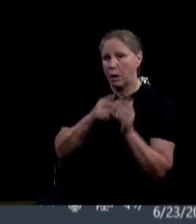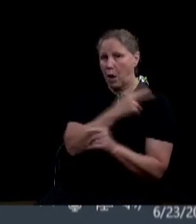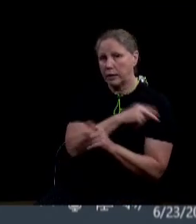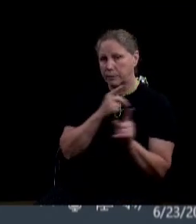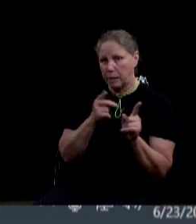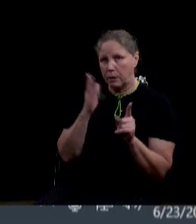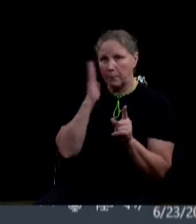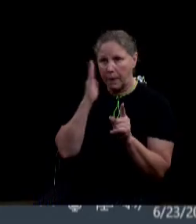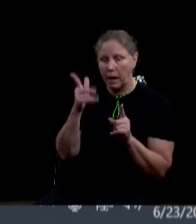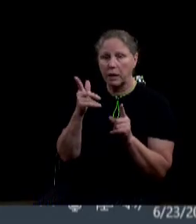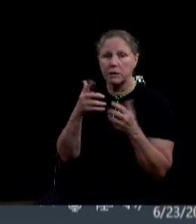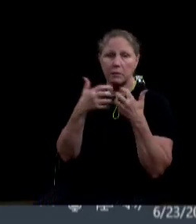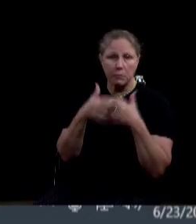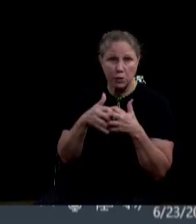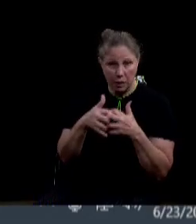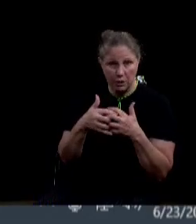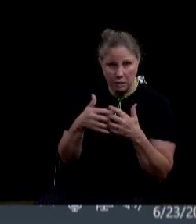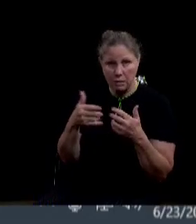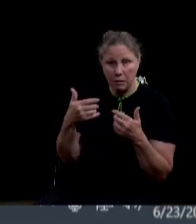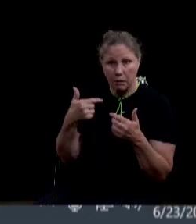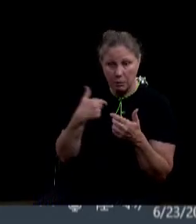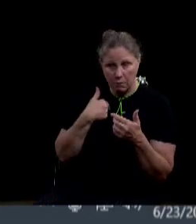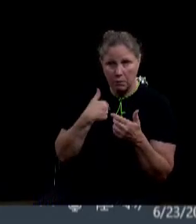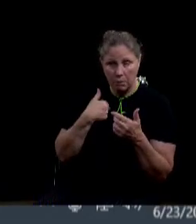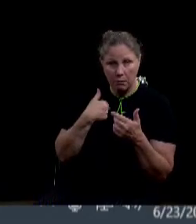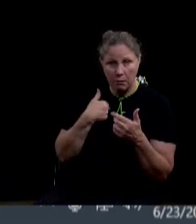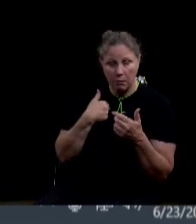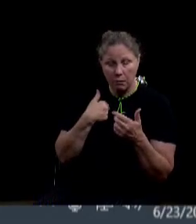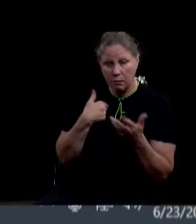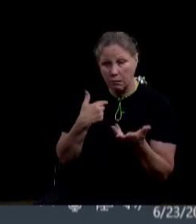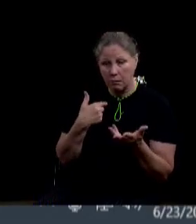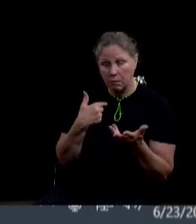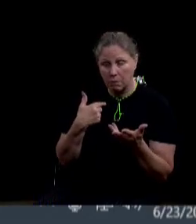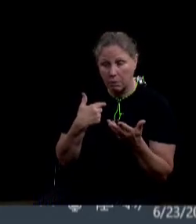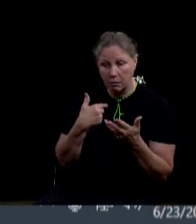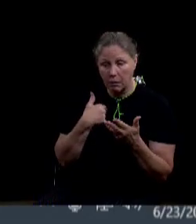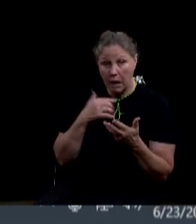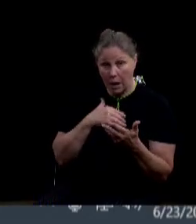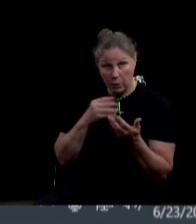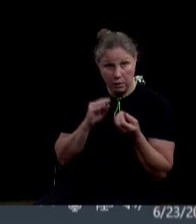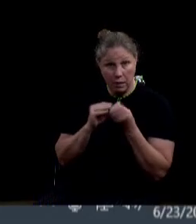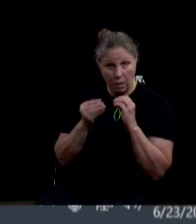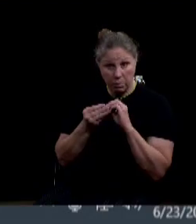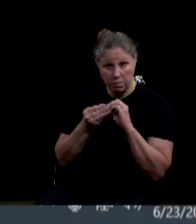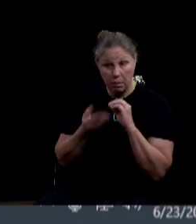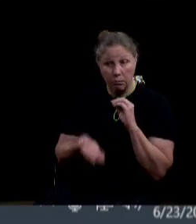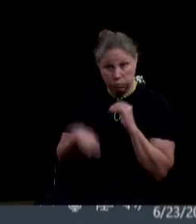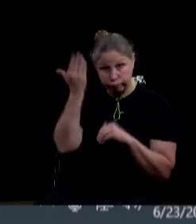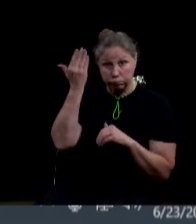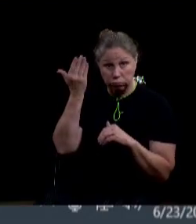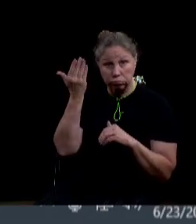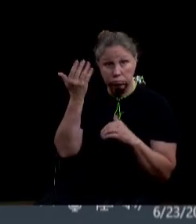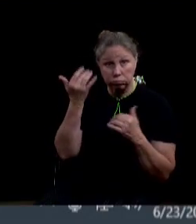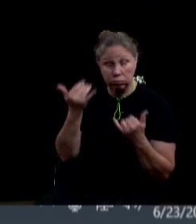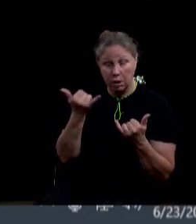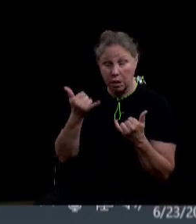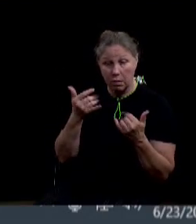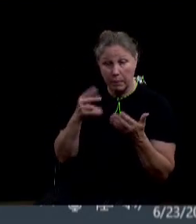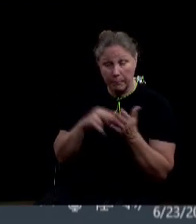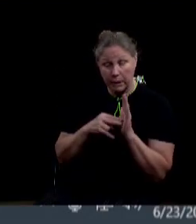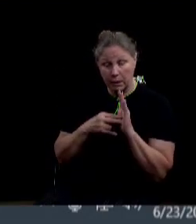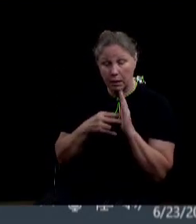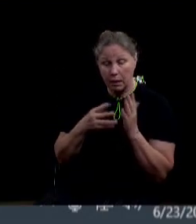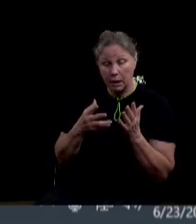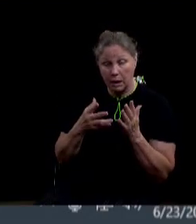where our numbers where we are now and the rate of acceleration alarming from